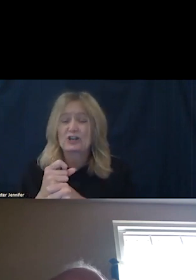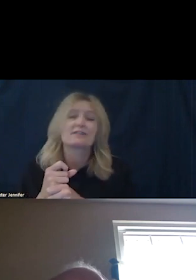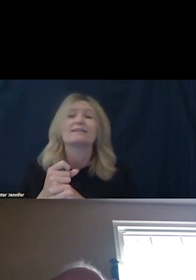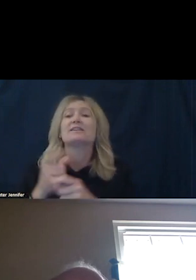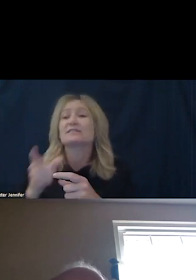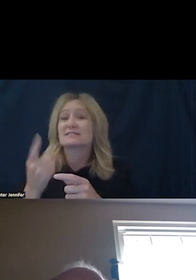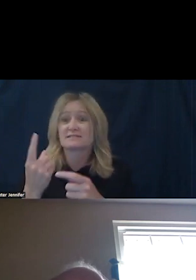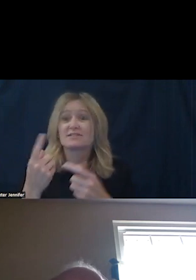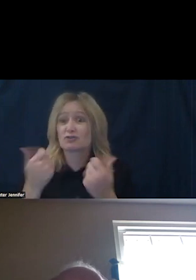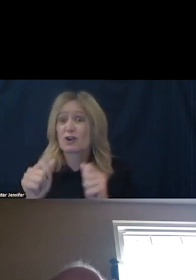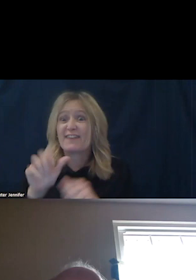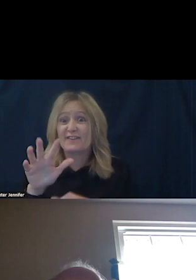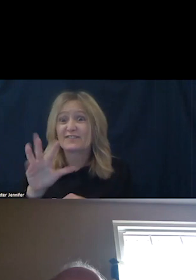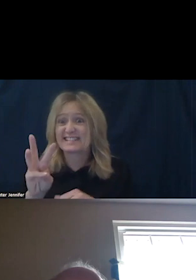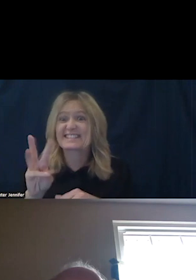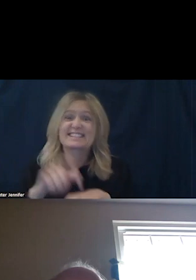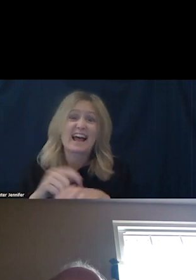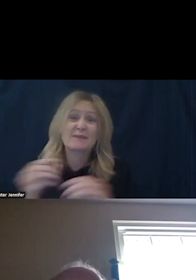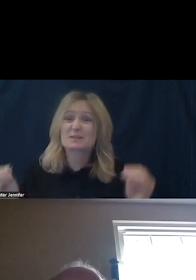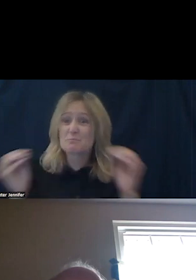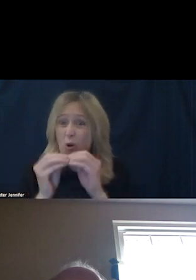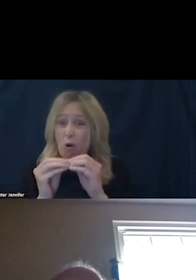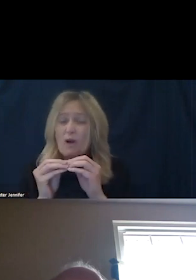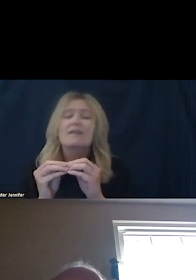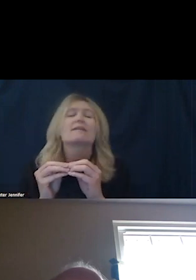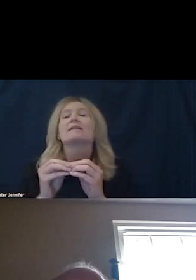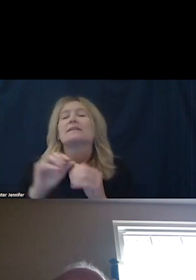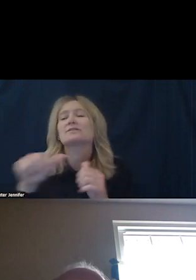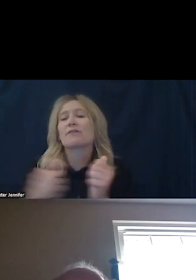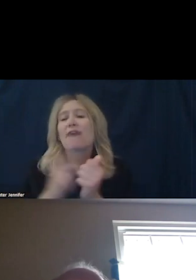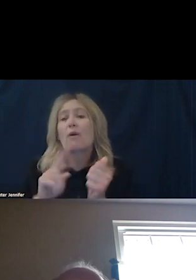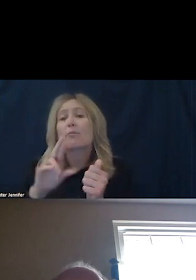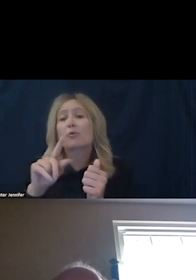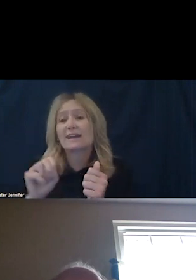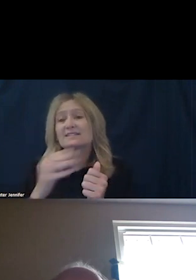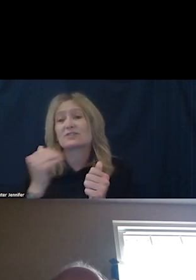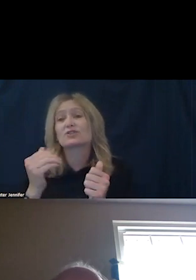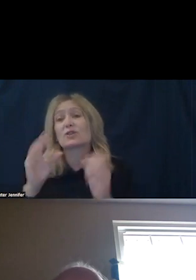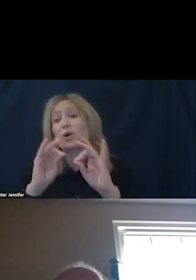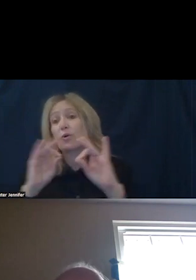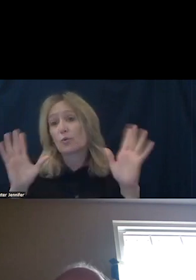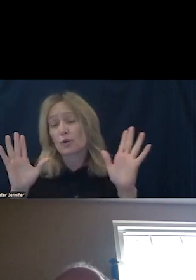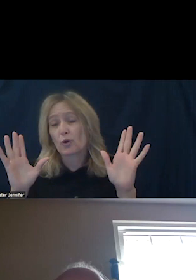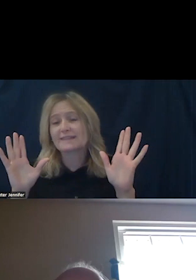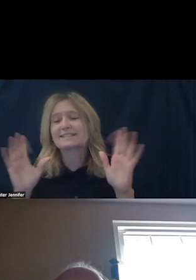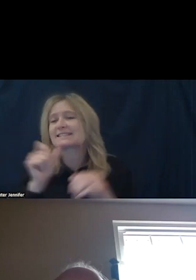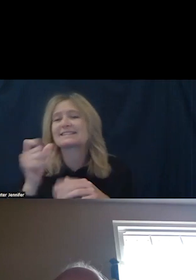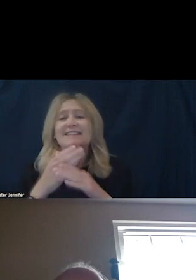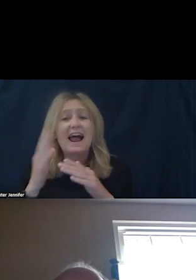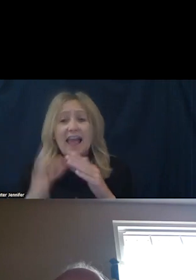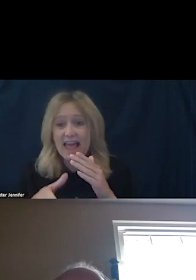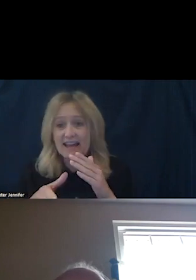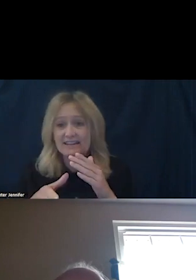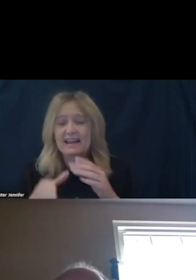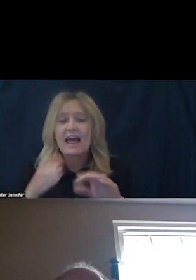times greater, yet rates of follow-up were poor. So the idea that the crisis does not end when the